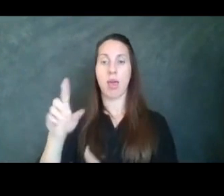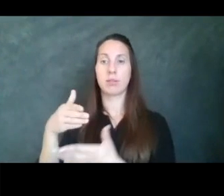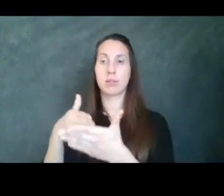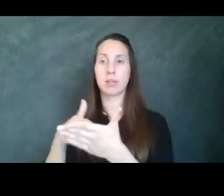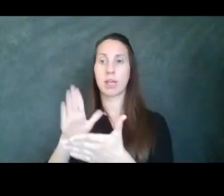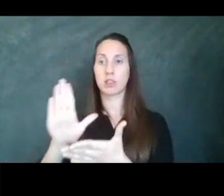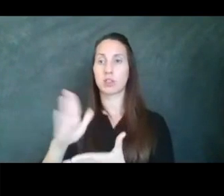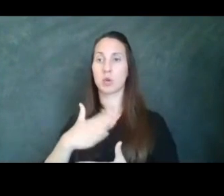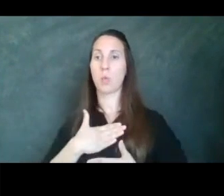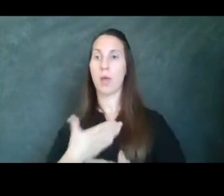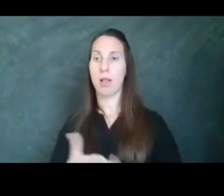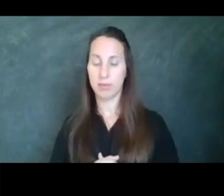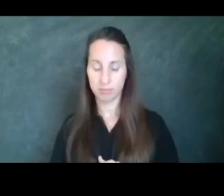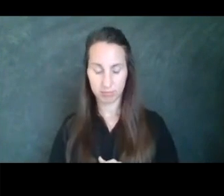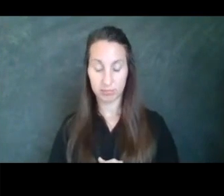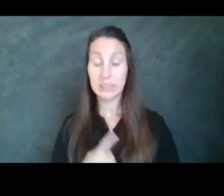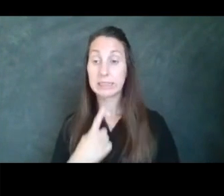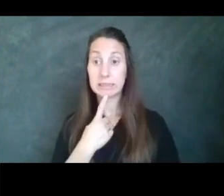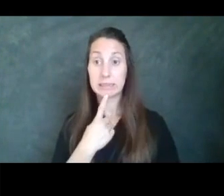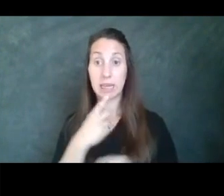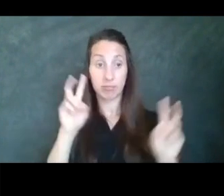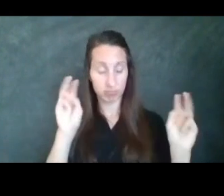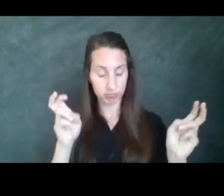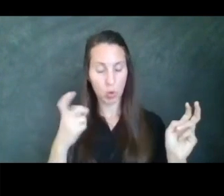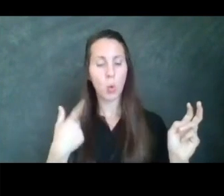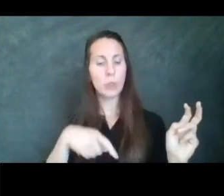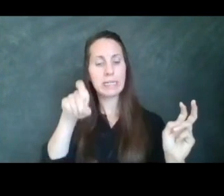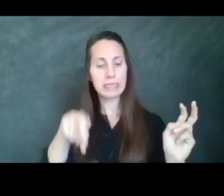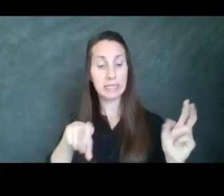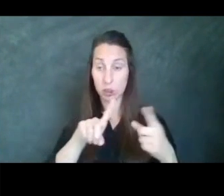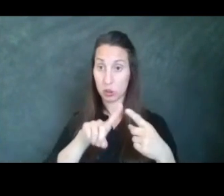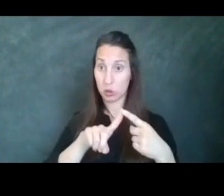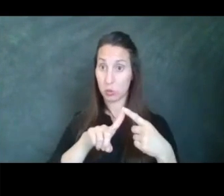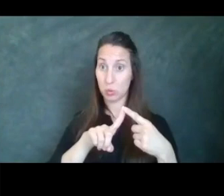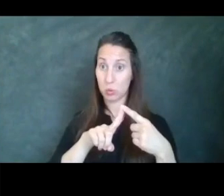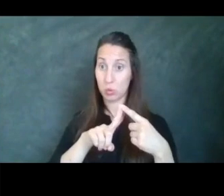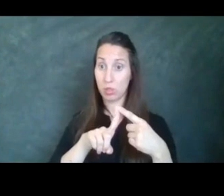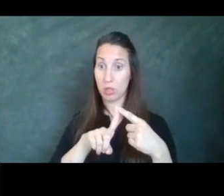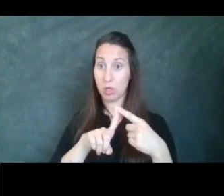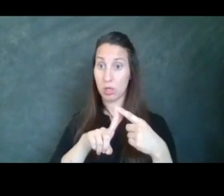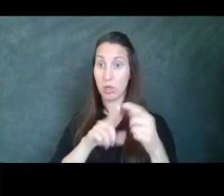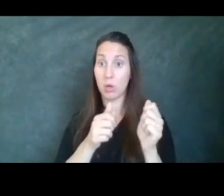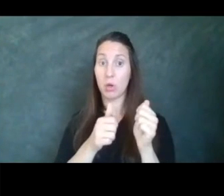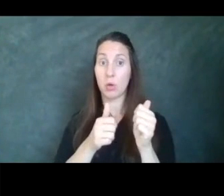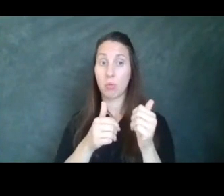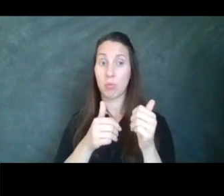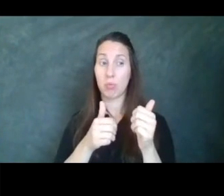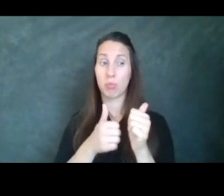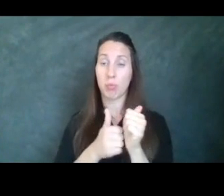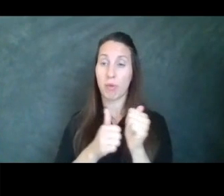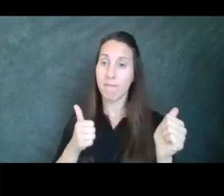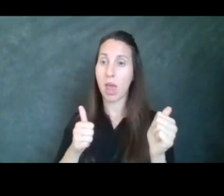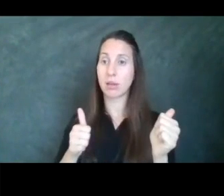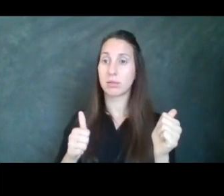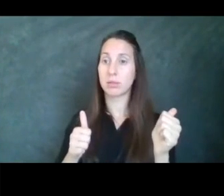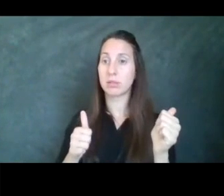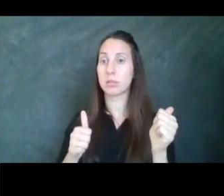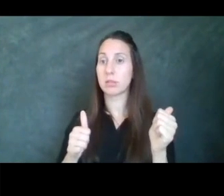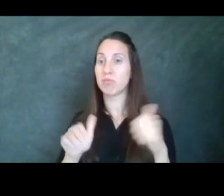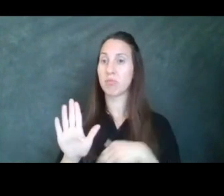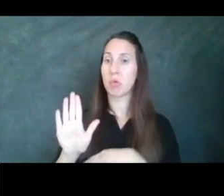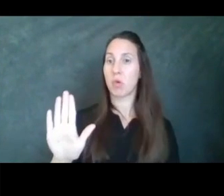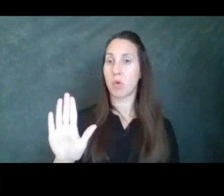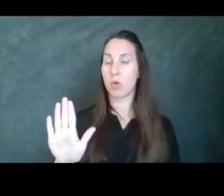said, in part, we need, in order to prevent our being swamped with incompetence, it is better for all